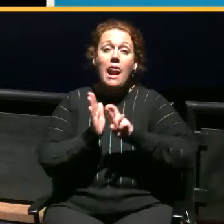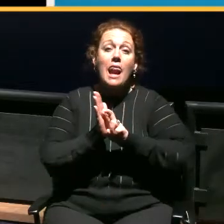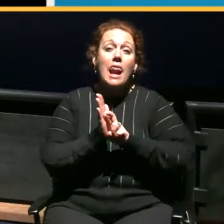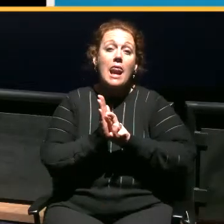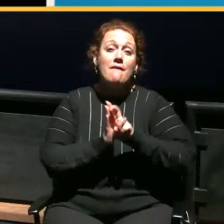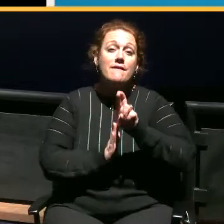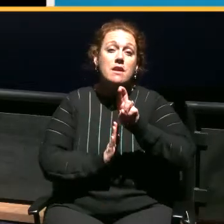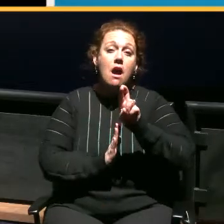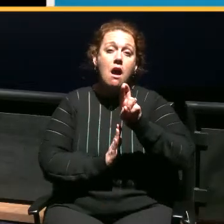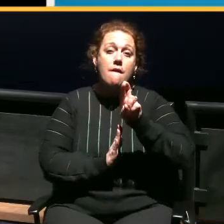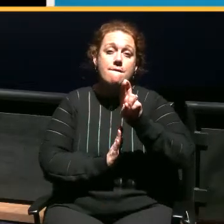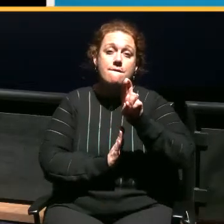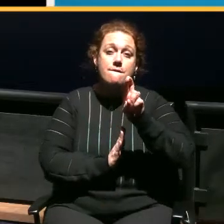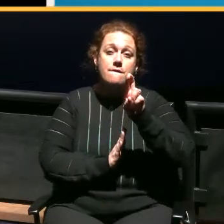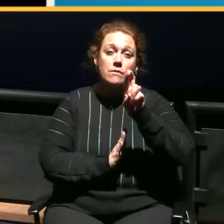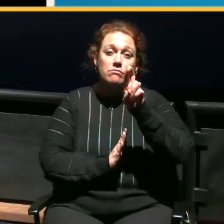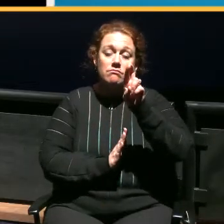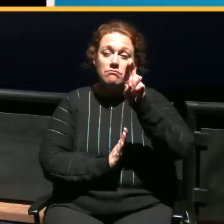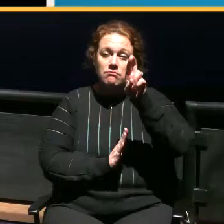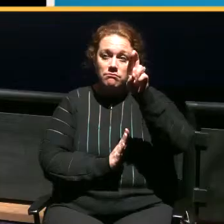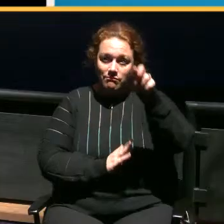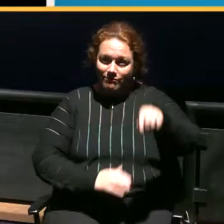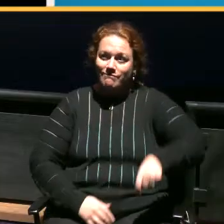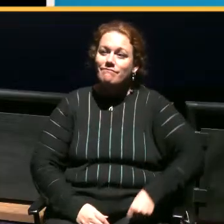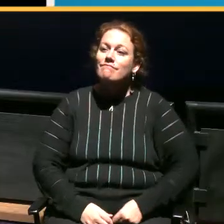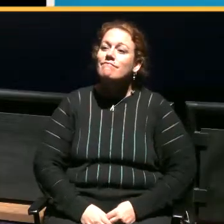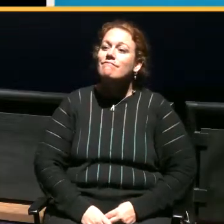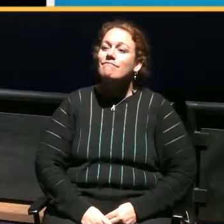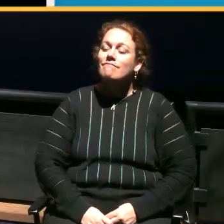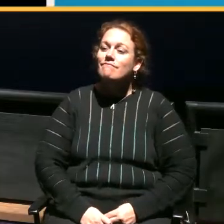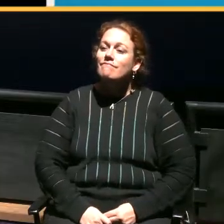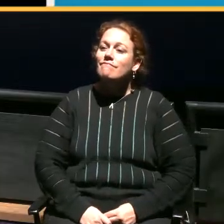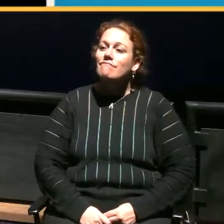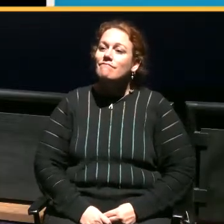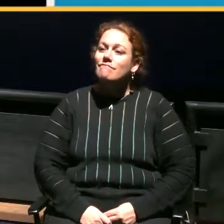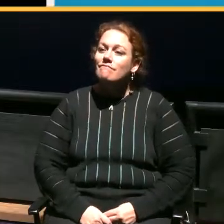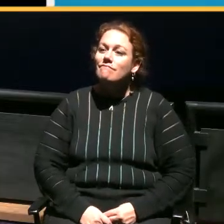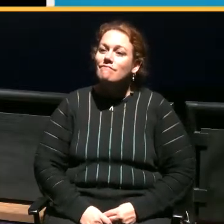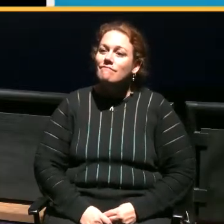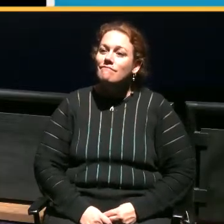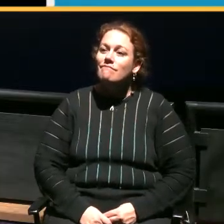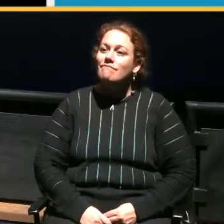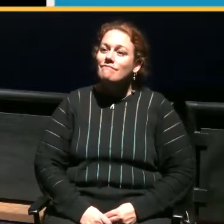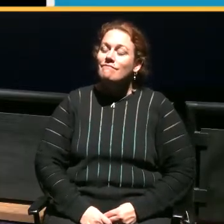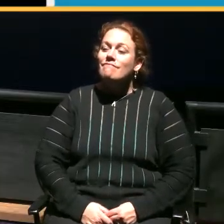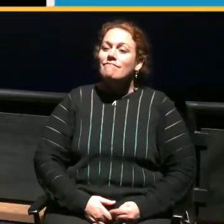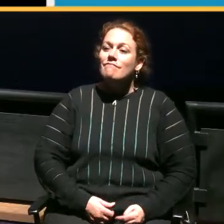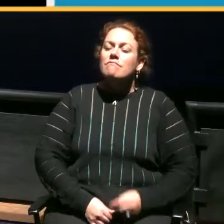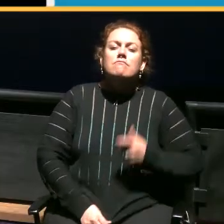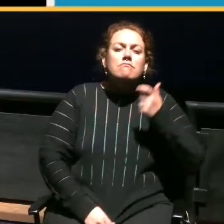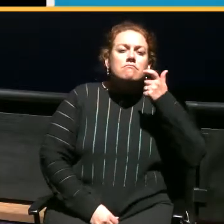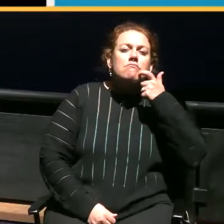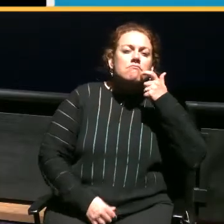Liftoff of Space Shuttle Atlantis. Final visit to enhance the vision of Hubble into the deepest grandeur of our universe.